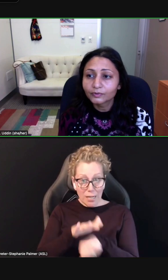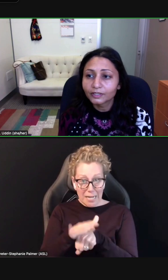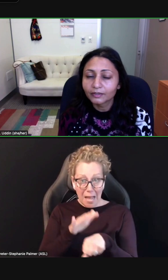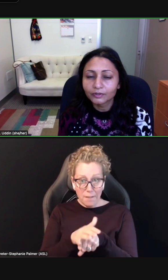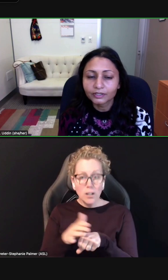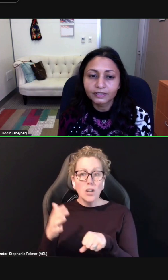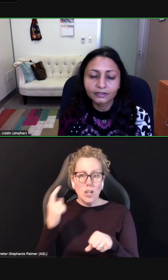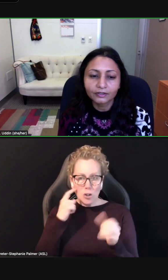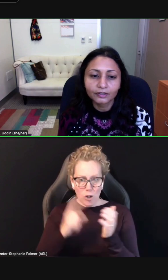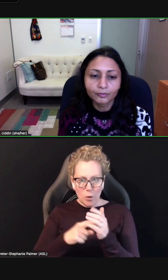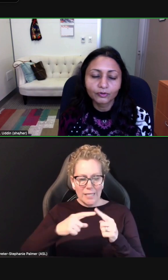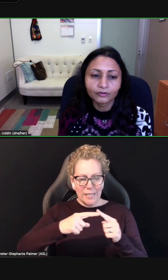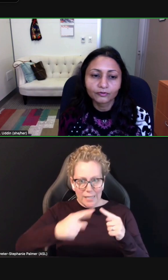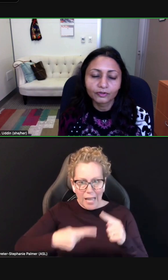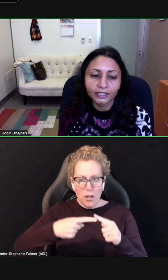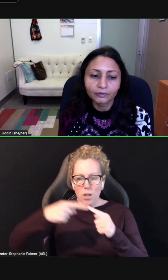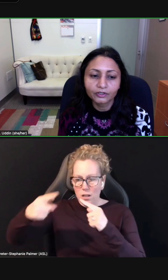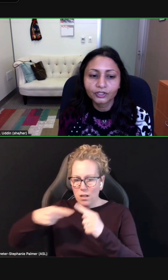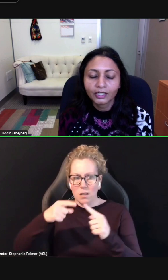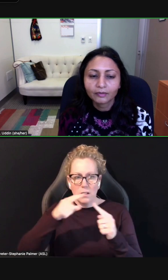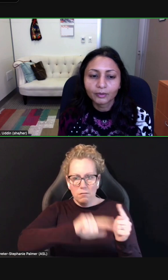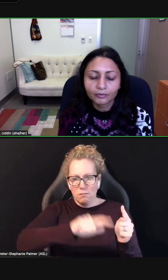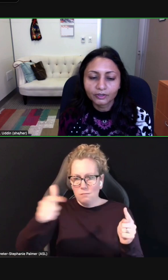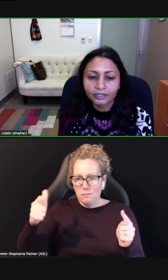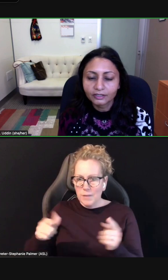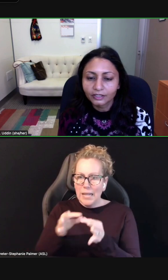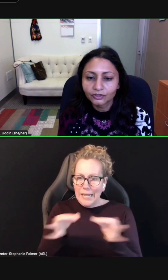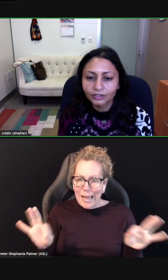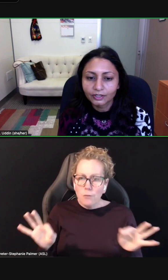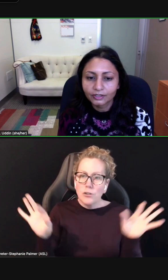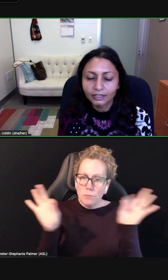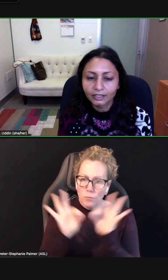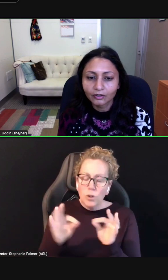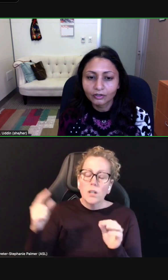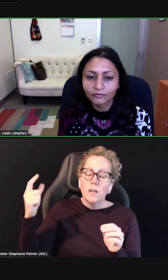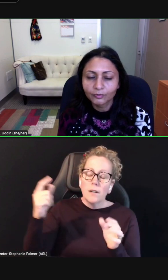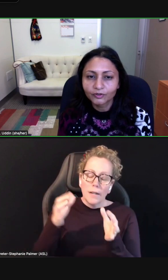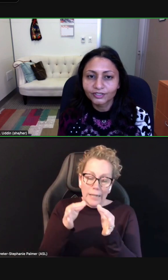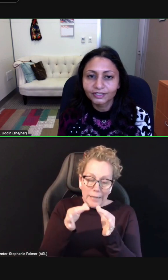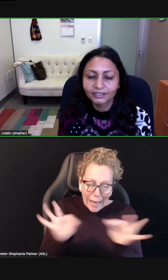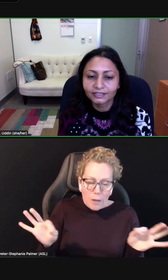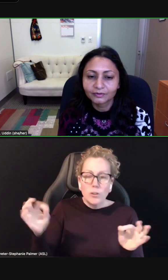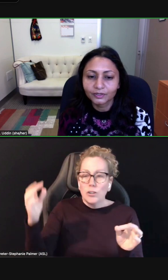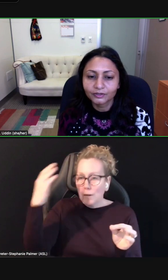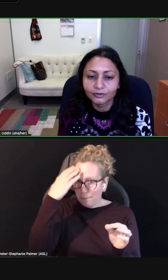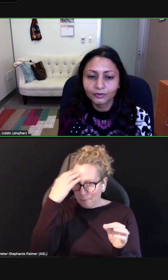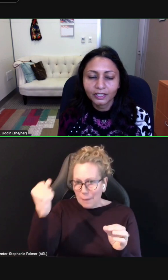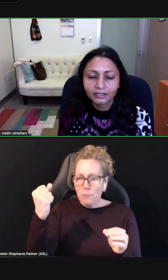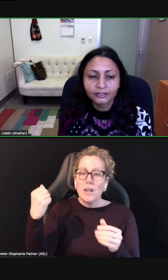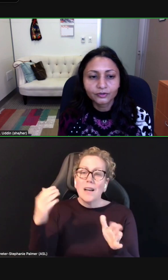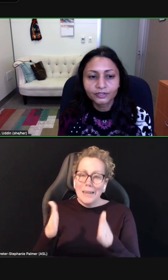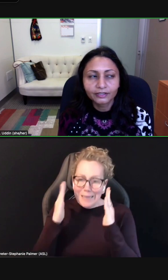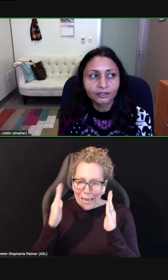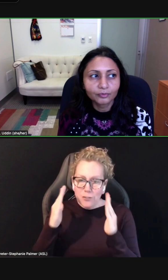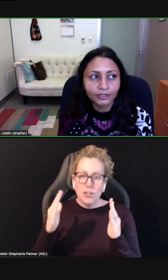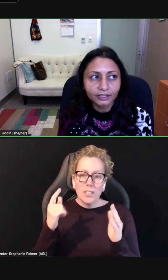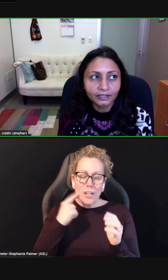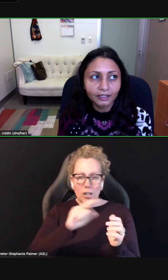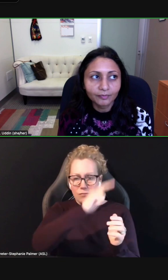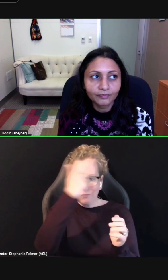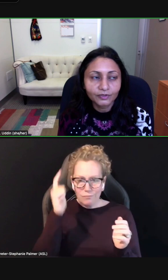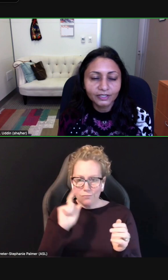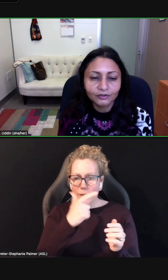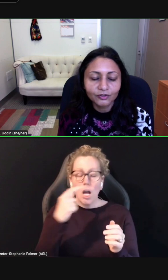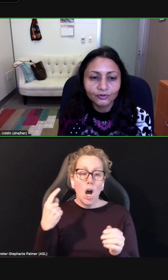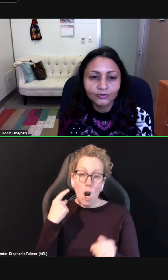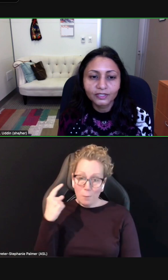cycle between networks that are important for language, memory, attention, all of the processes that we do. It turns out our brain